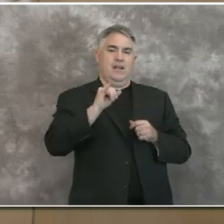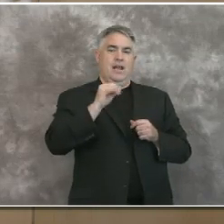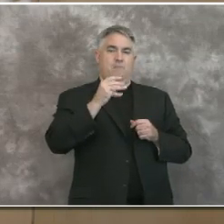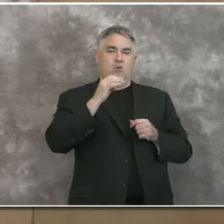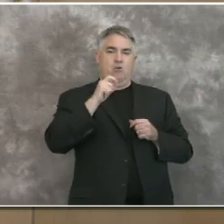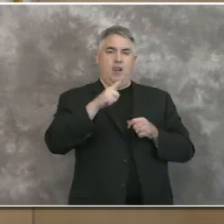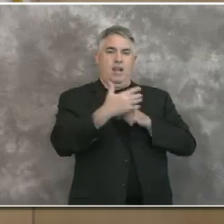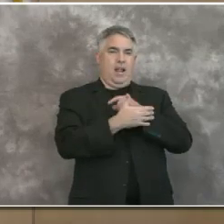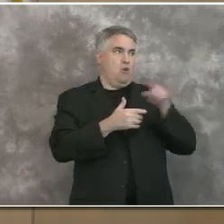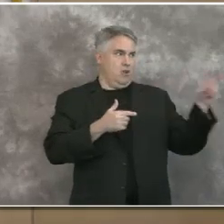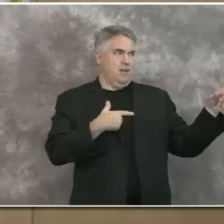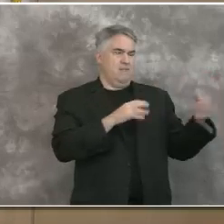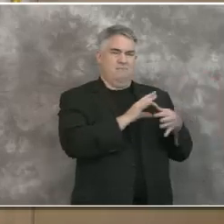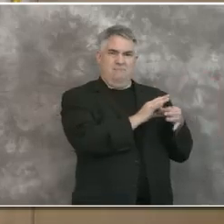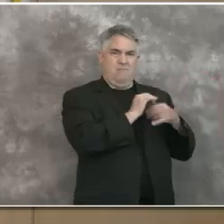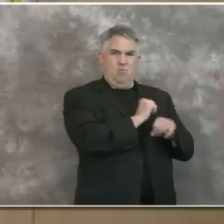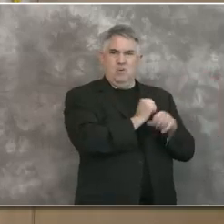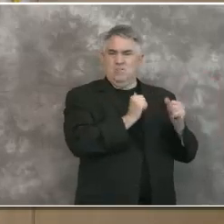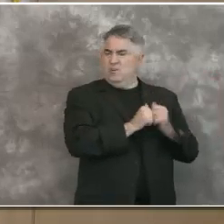Thank you.